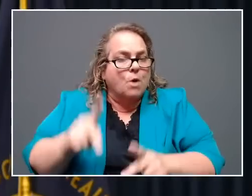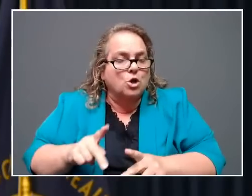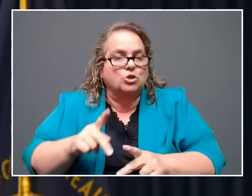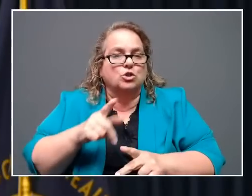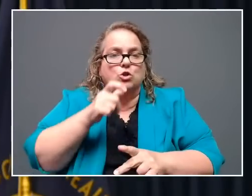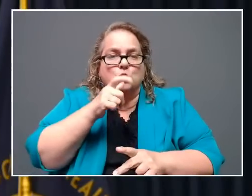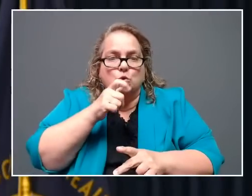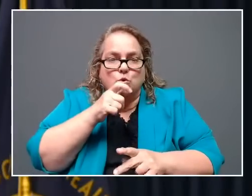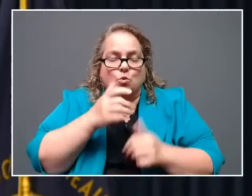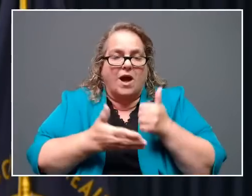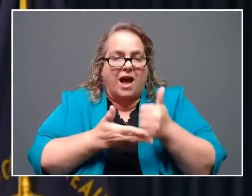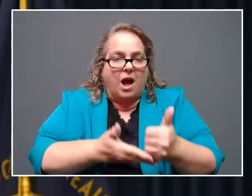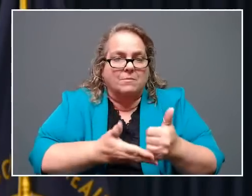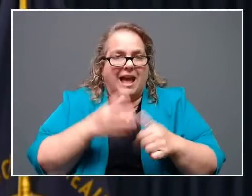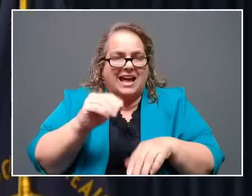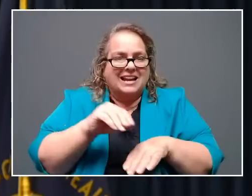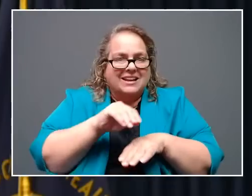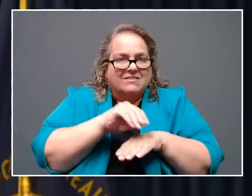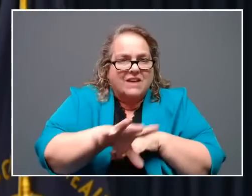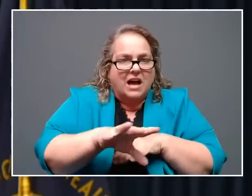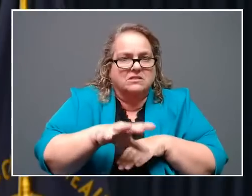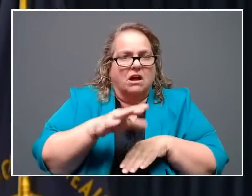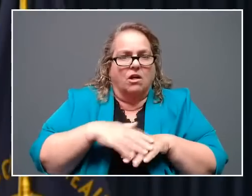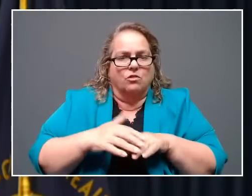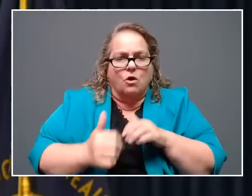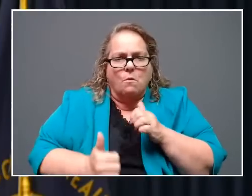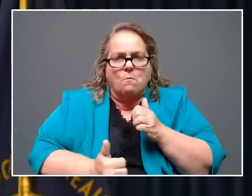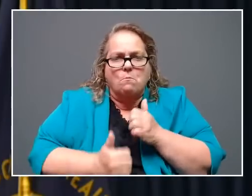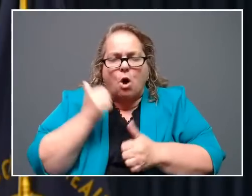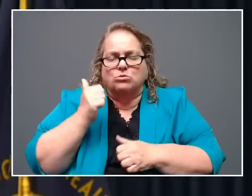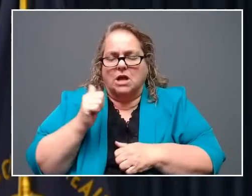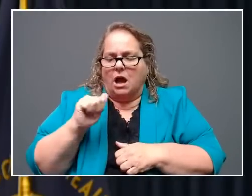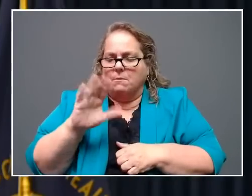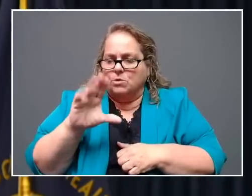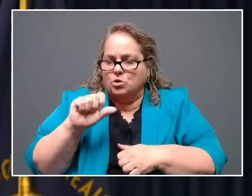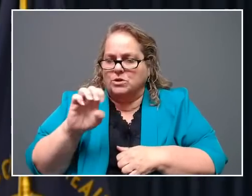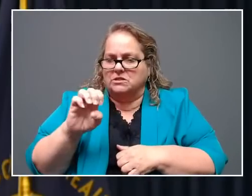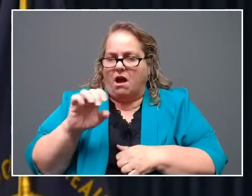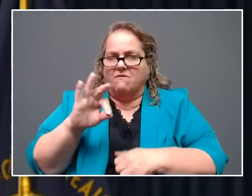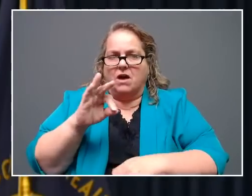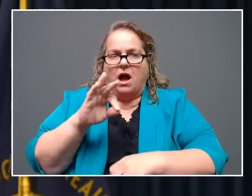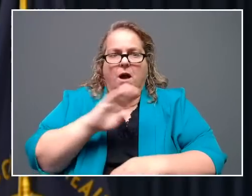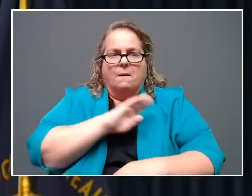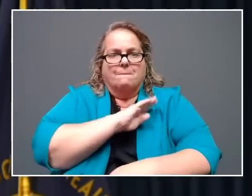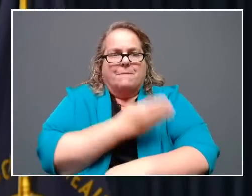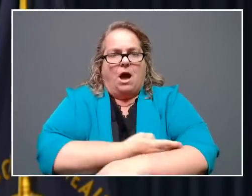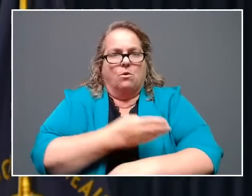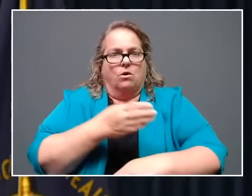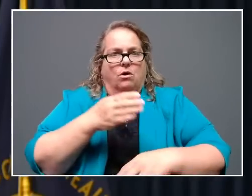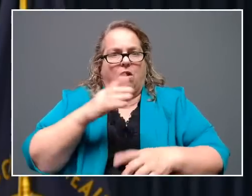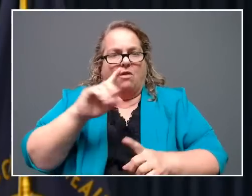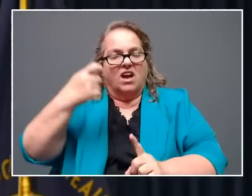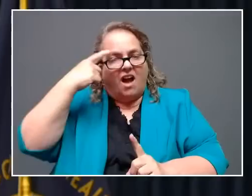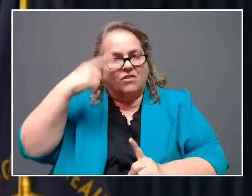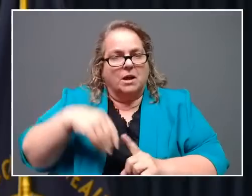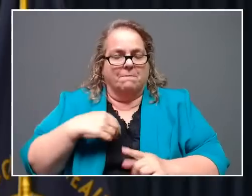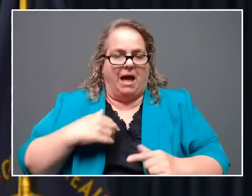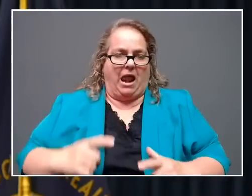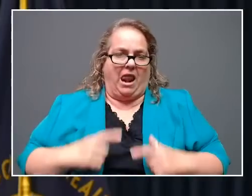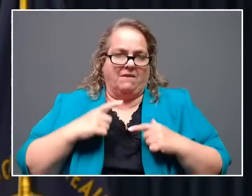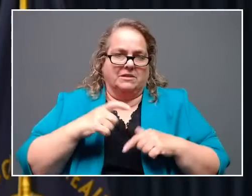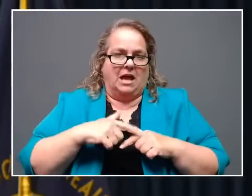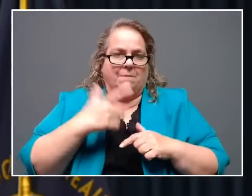the most egregious abuse of power by a governor in my lifetime. He specifically aided